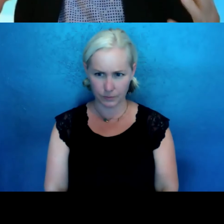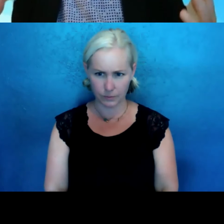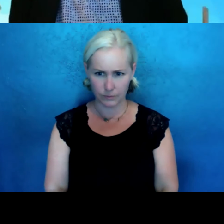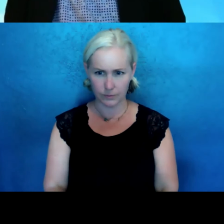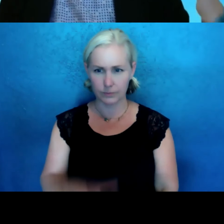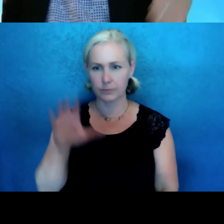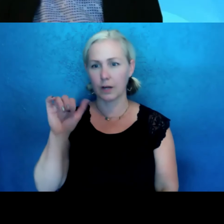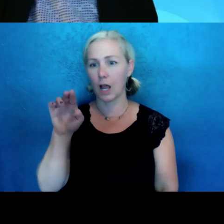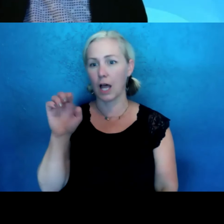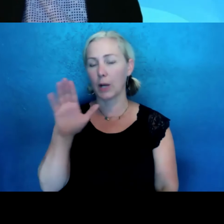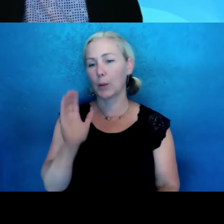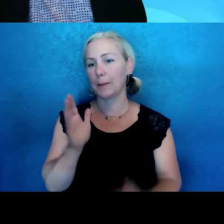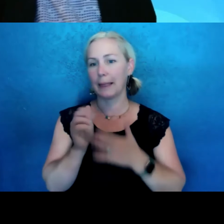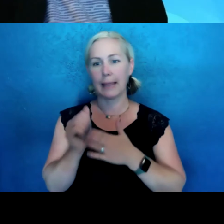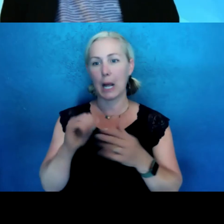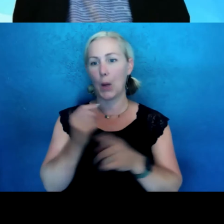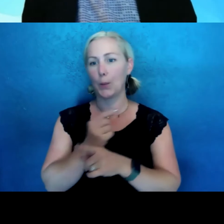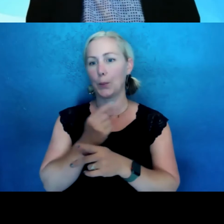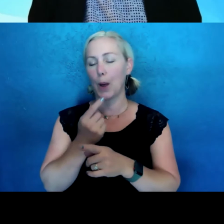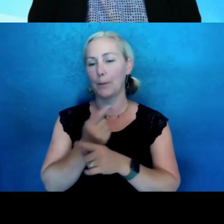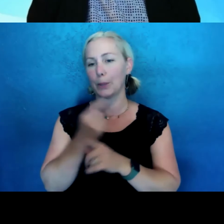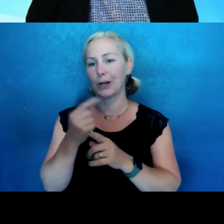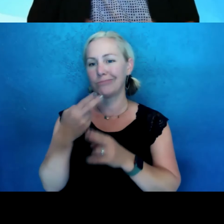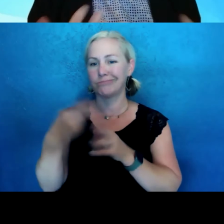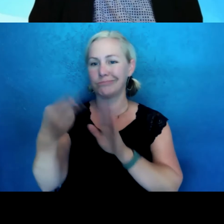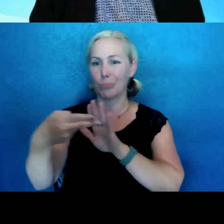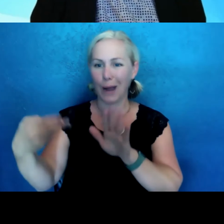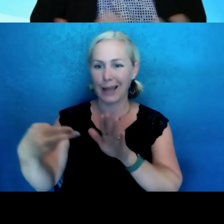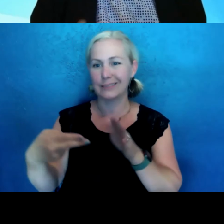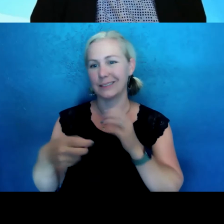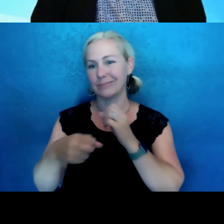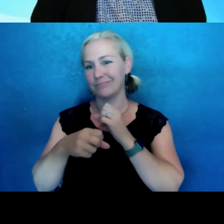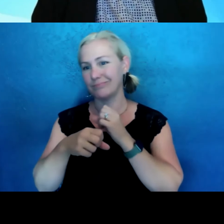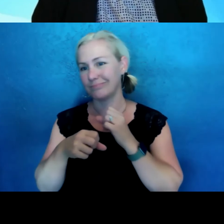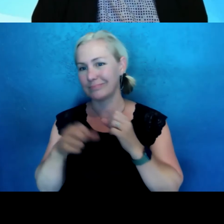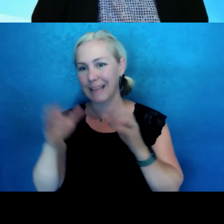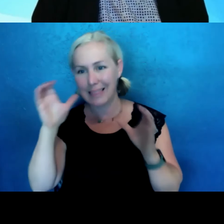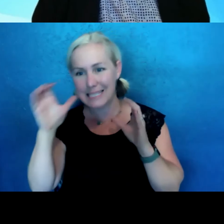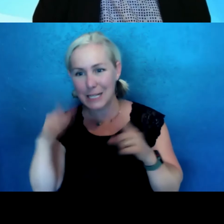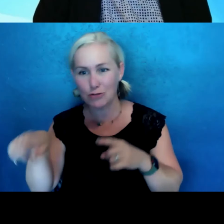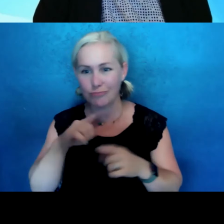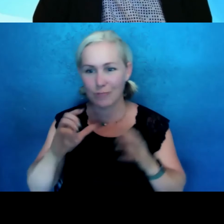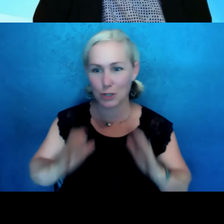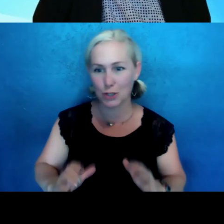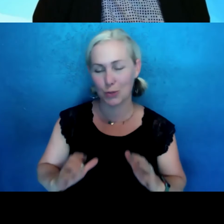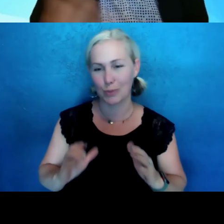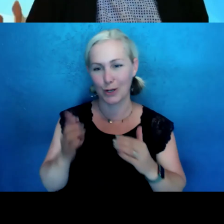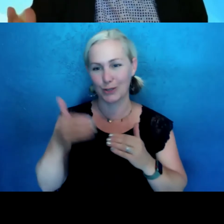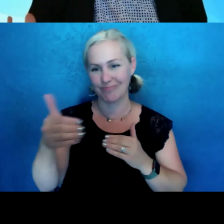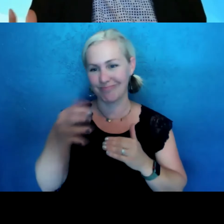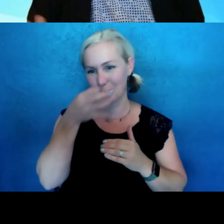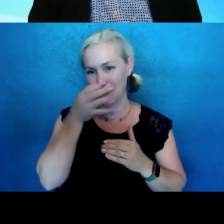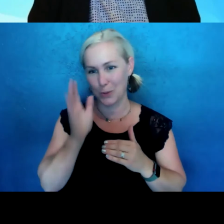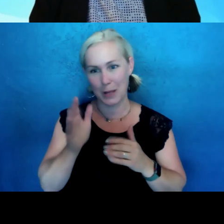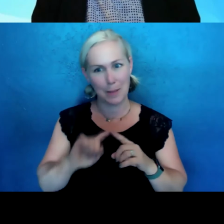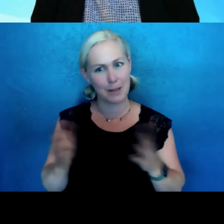us in a proper branding process and marketing and listening to consumers and listening to you all in coming months. But welcome